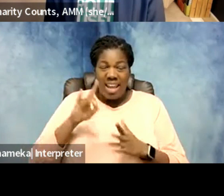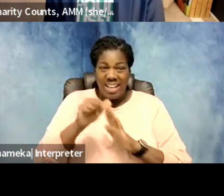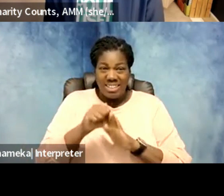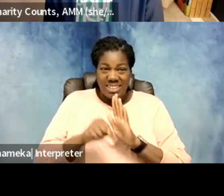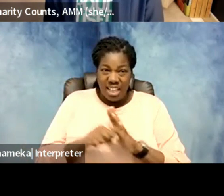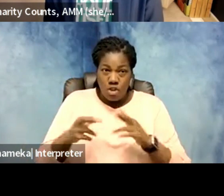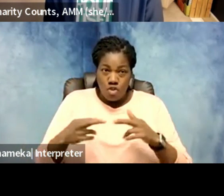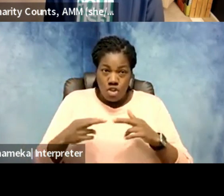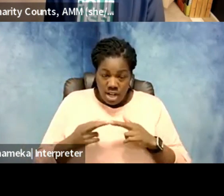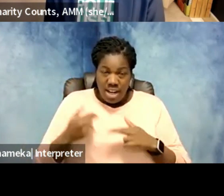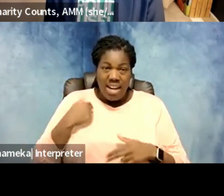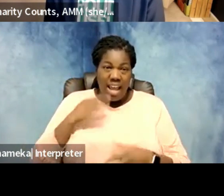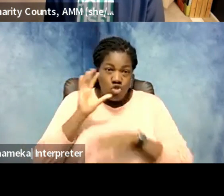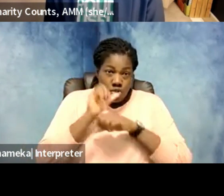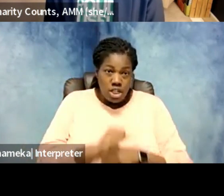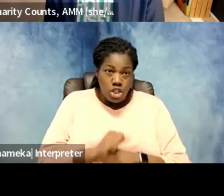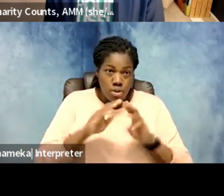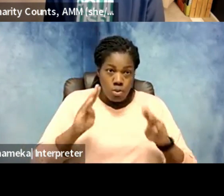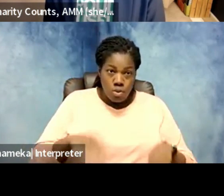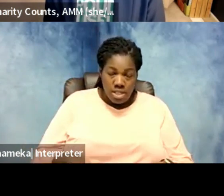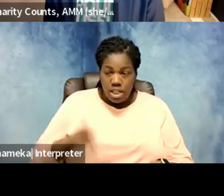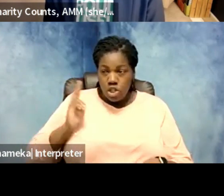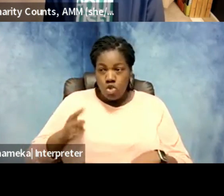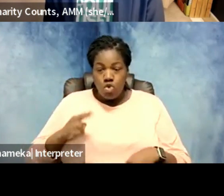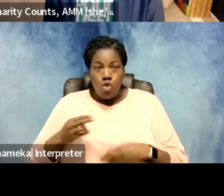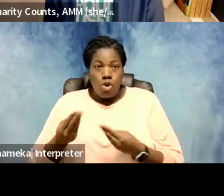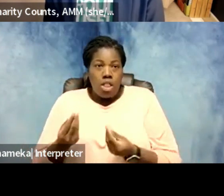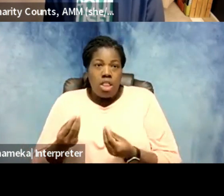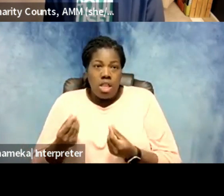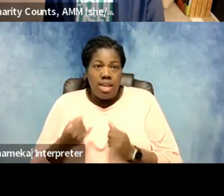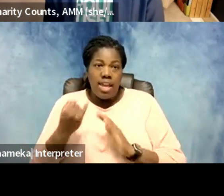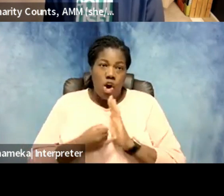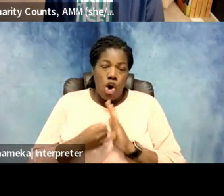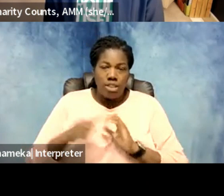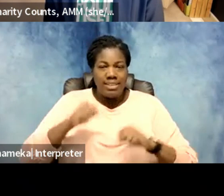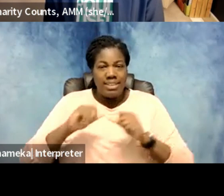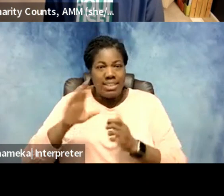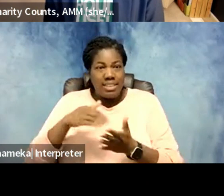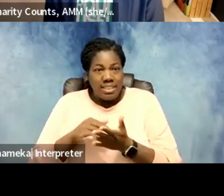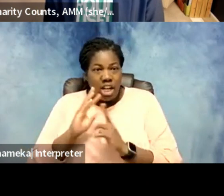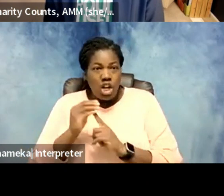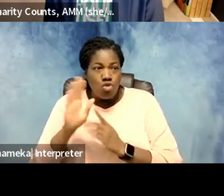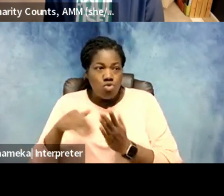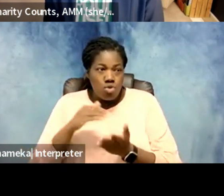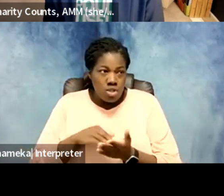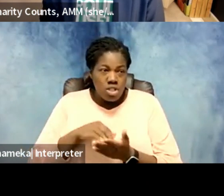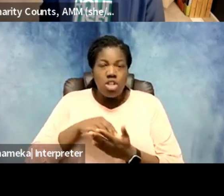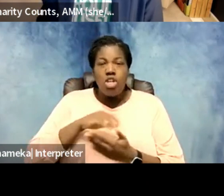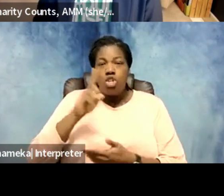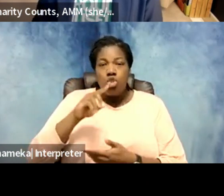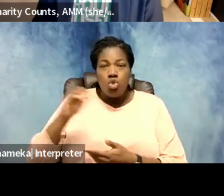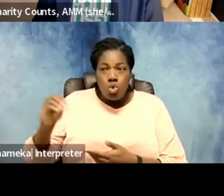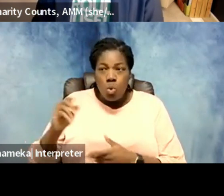community includes traditional museums and historic sites, as well as art and science centers, cultural centers, zoos, and